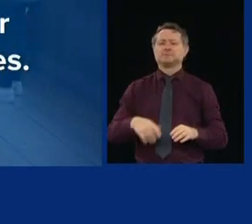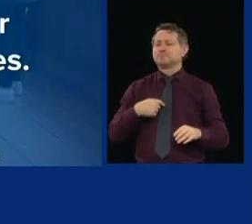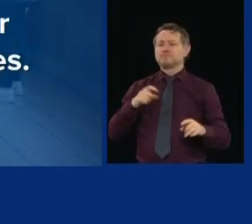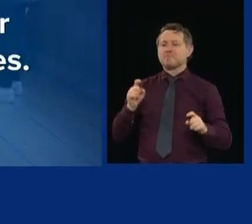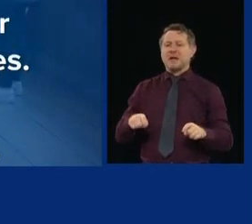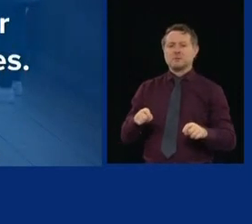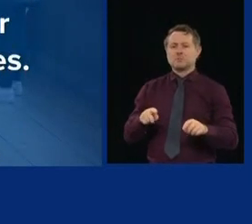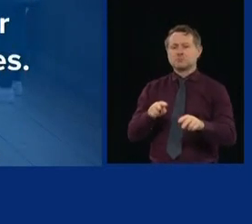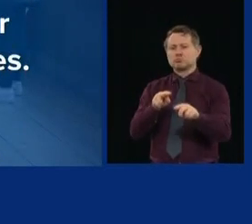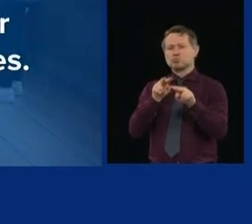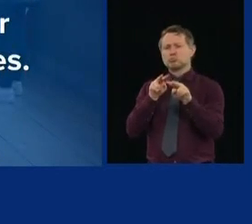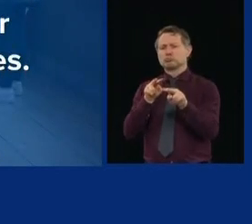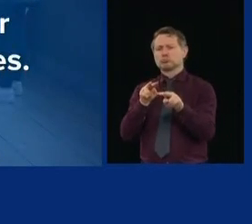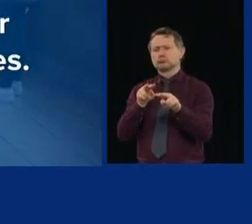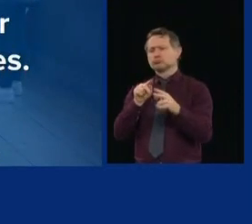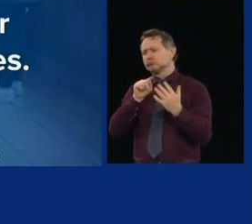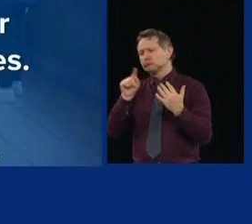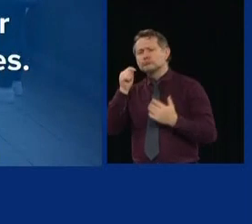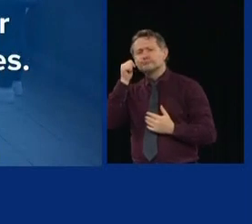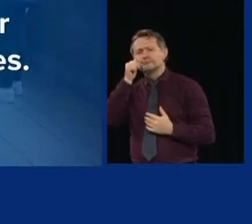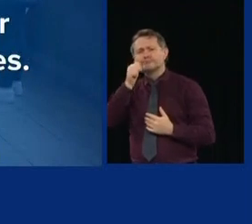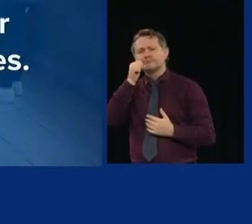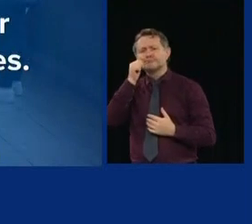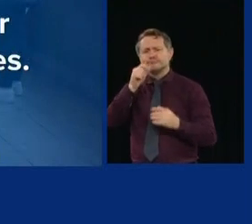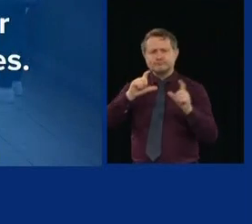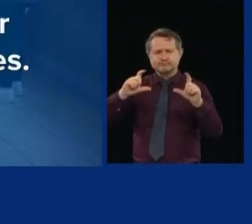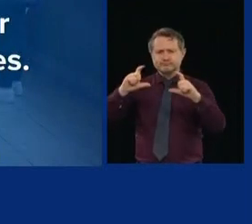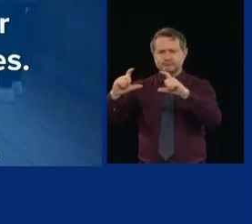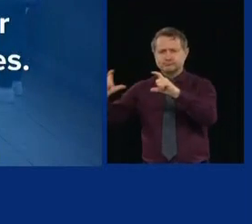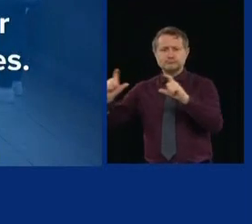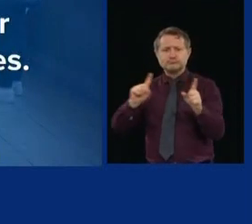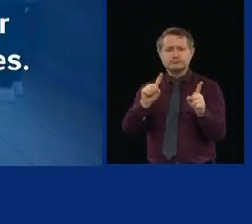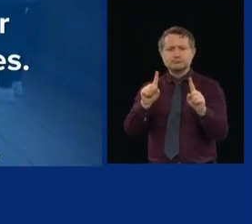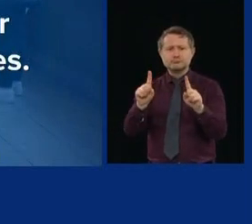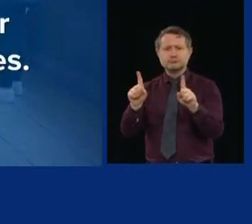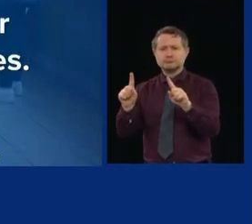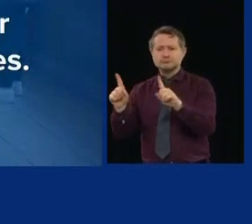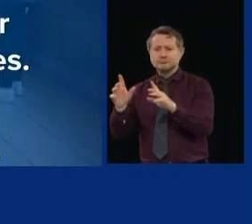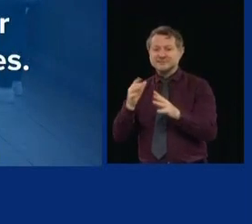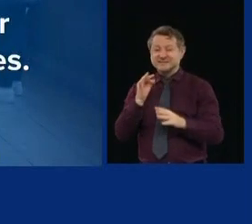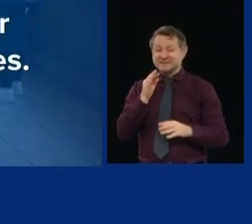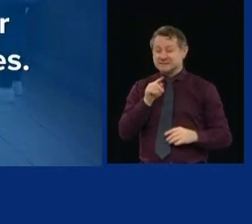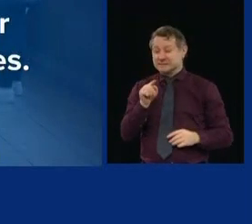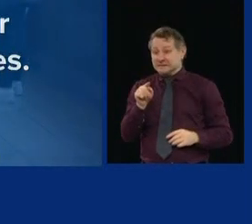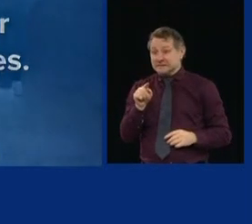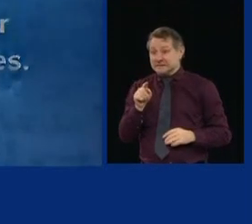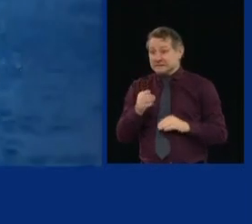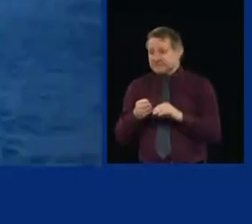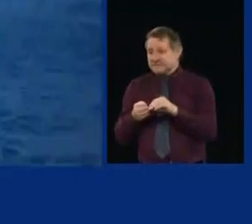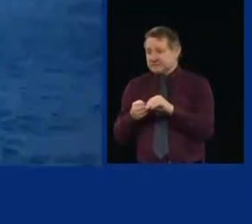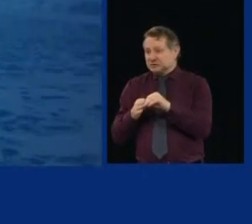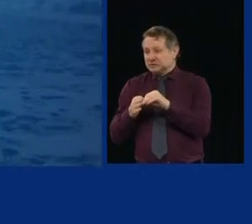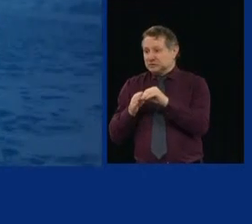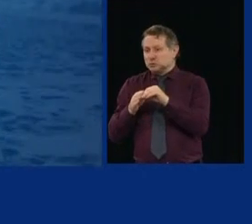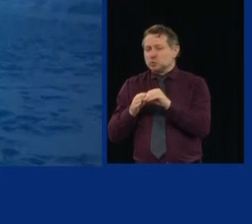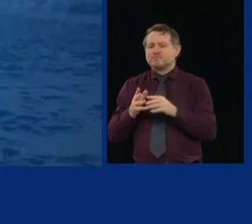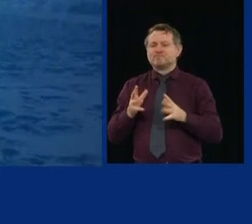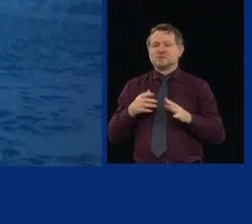daily and correct immediately if you see an increase in those numbers.